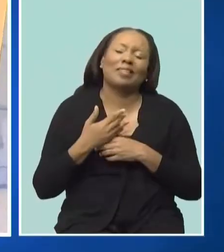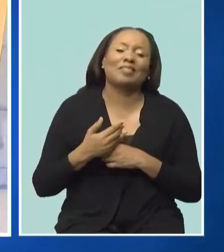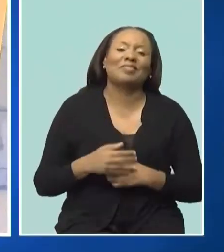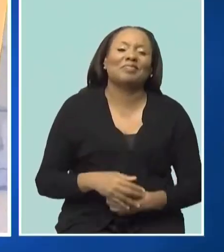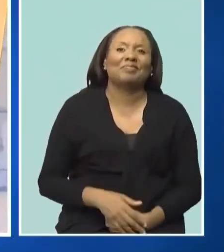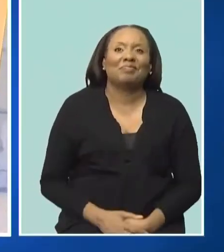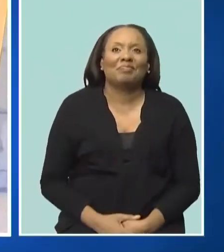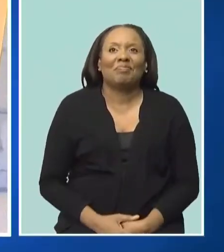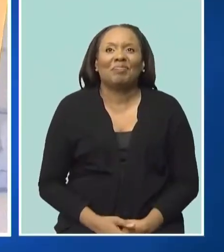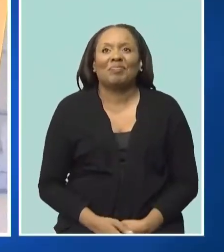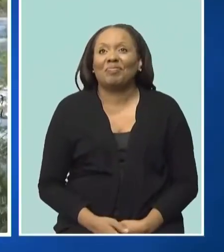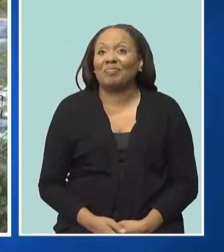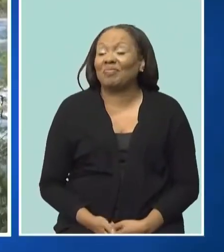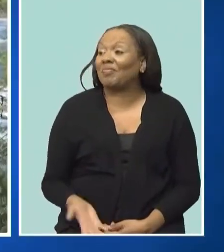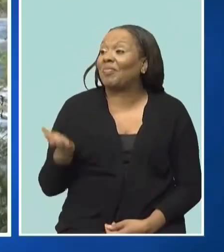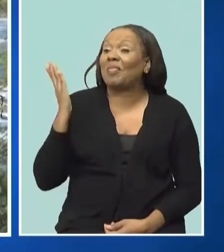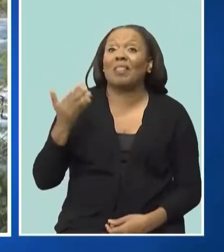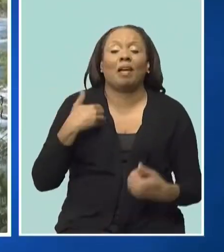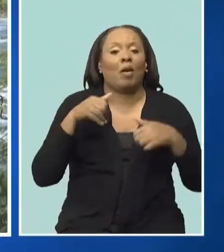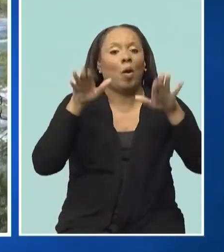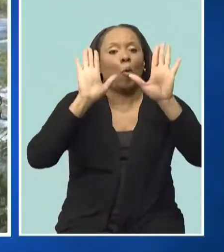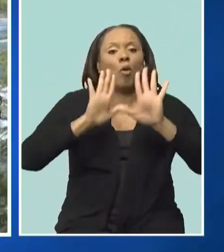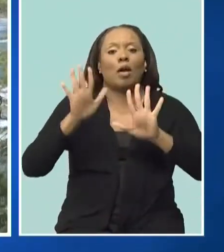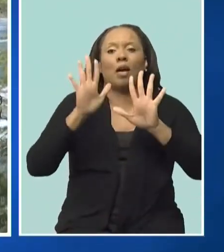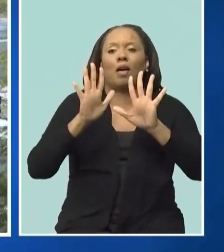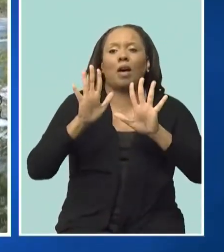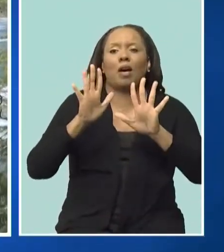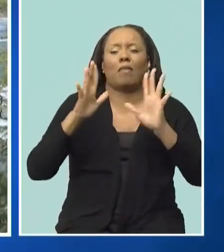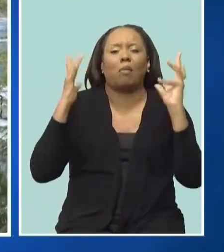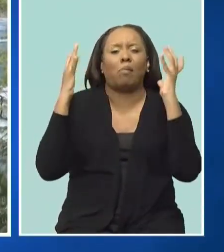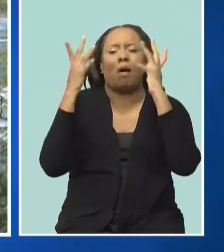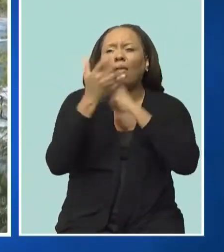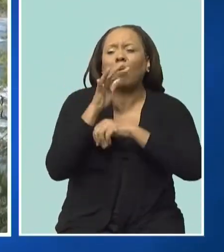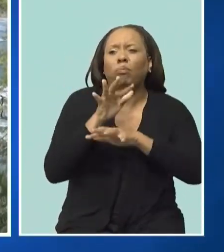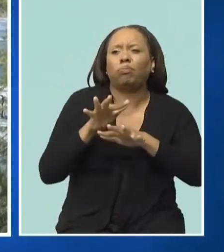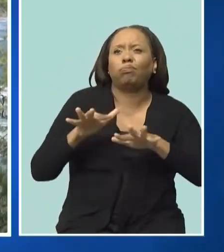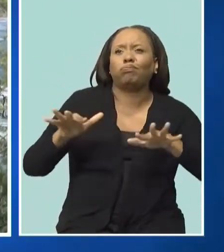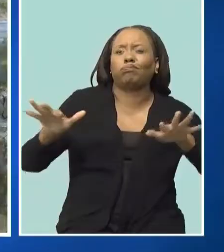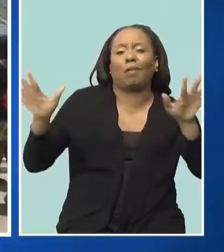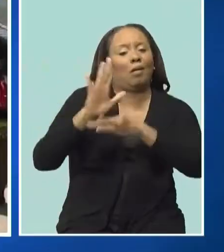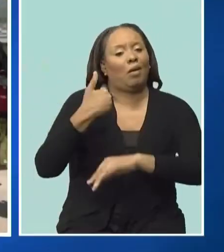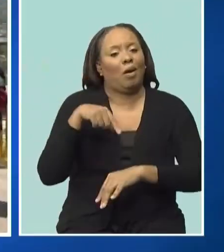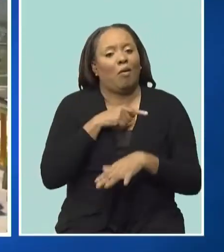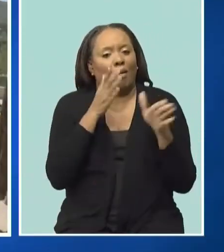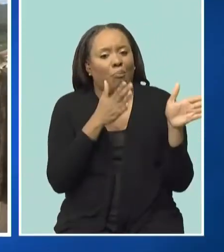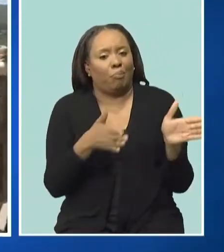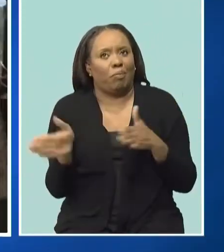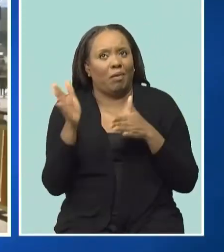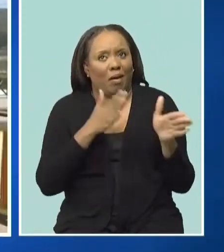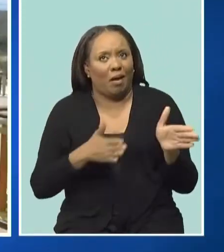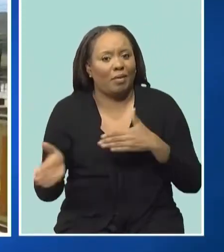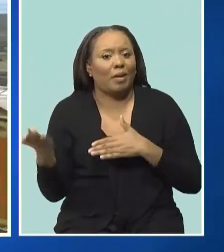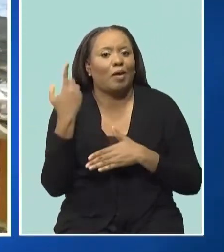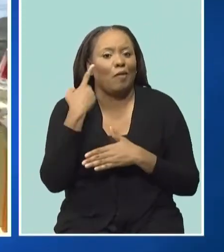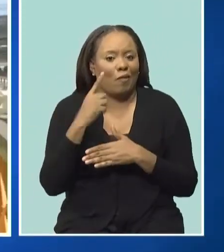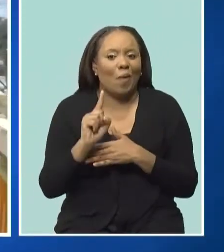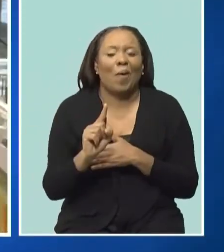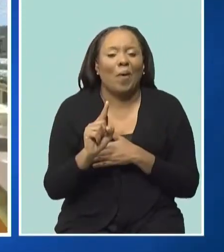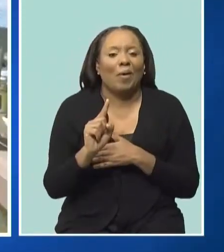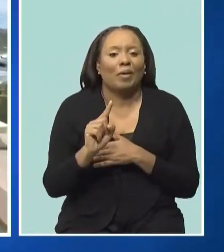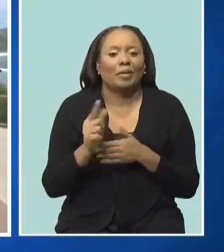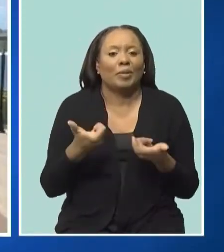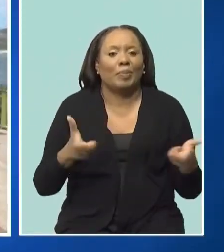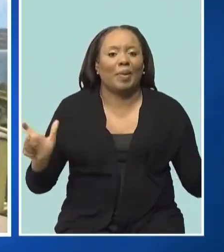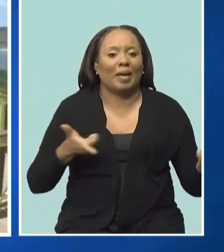see, we have such a wonderful scenery, and we are planning for it. We are hoping that